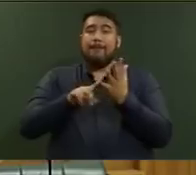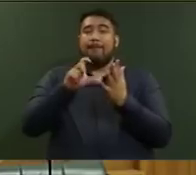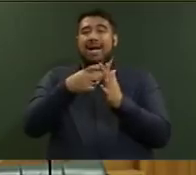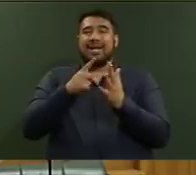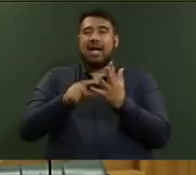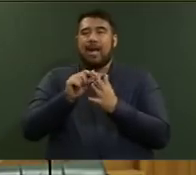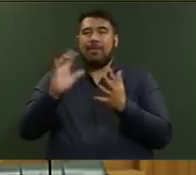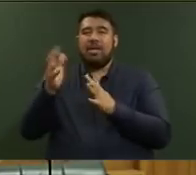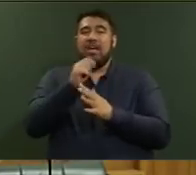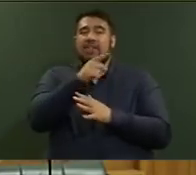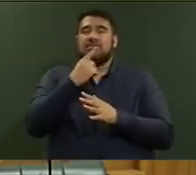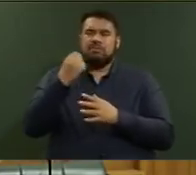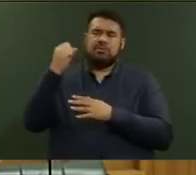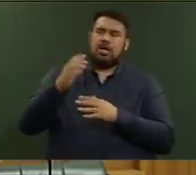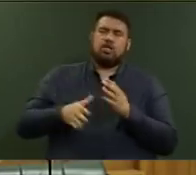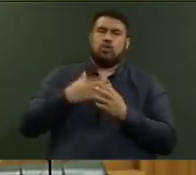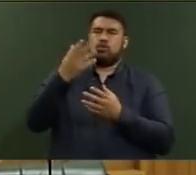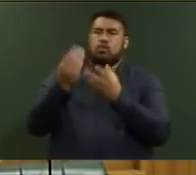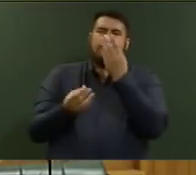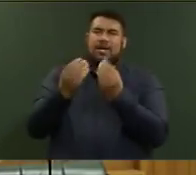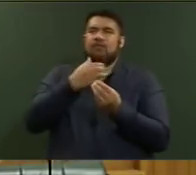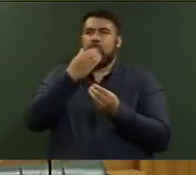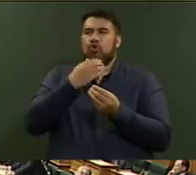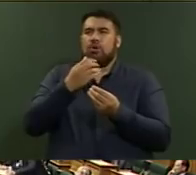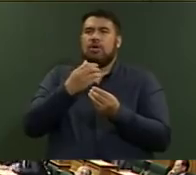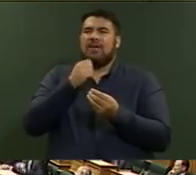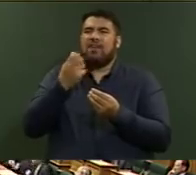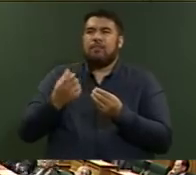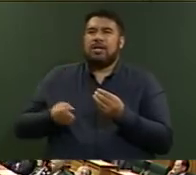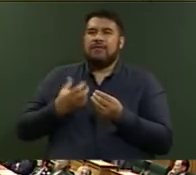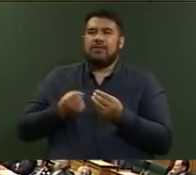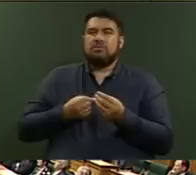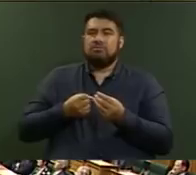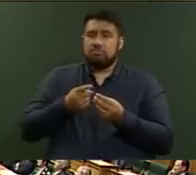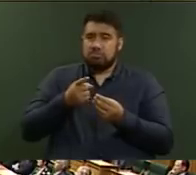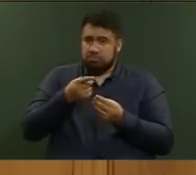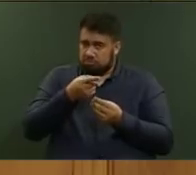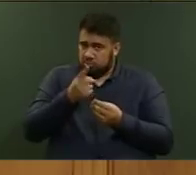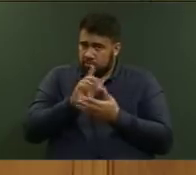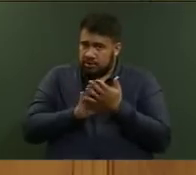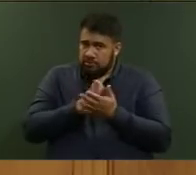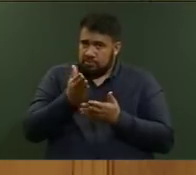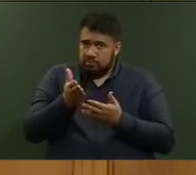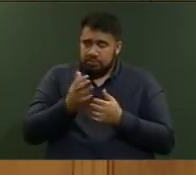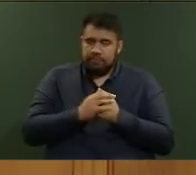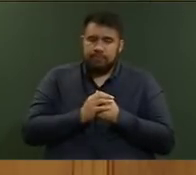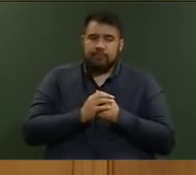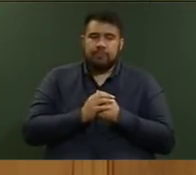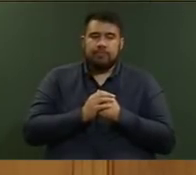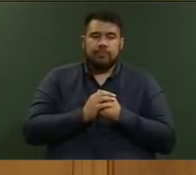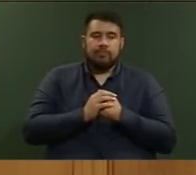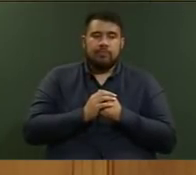to pick fruit while receiving the job seeker's benefit? Mr Speaker, there are a lot